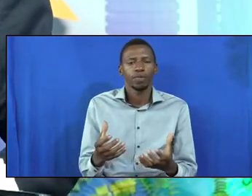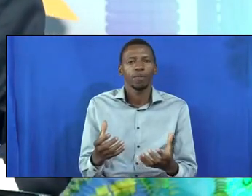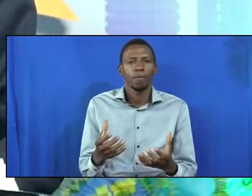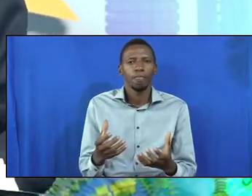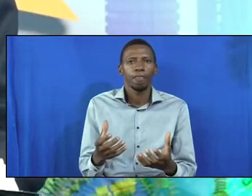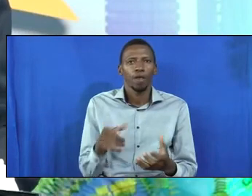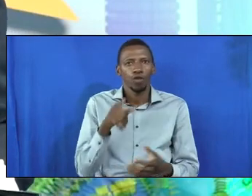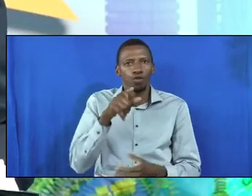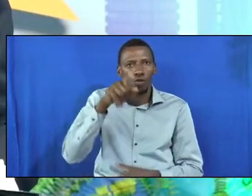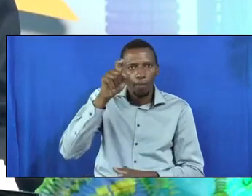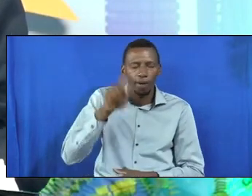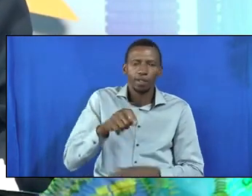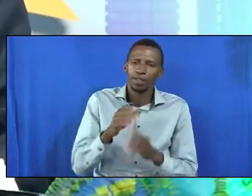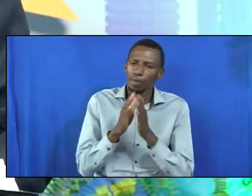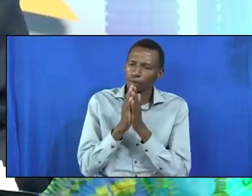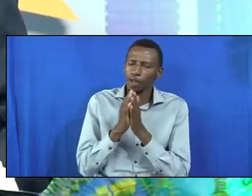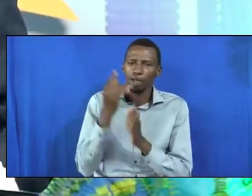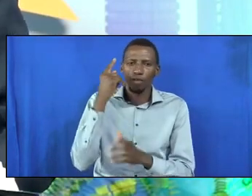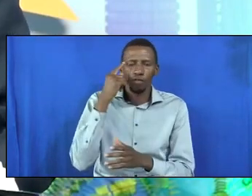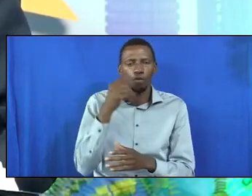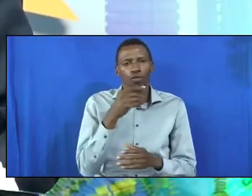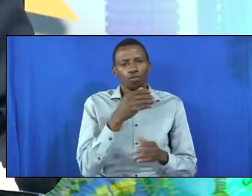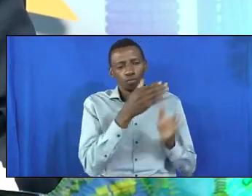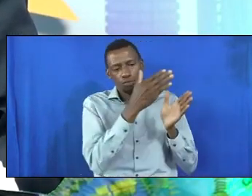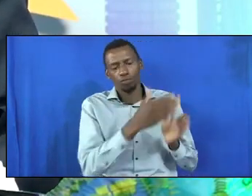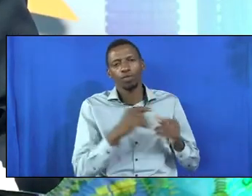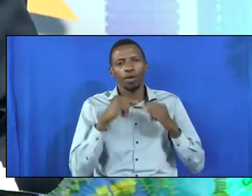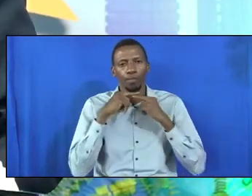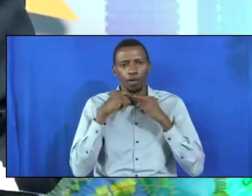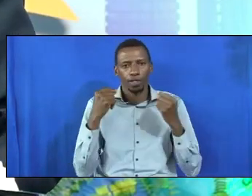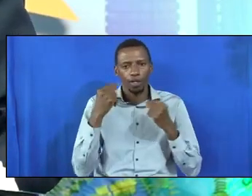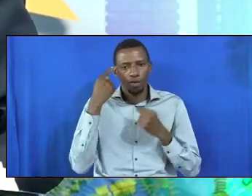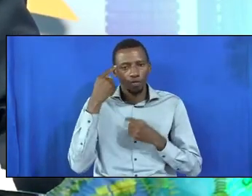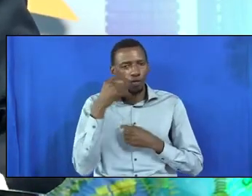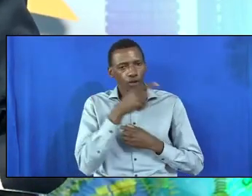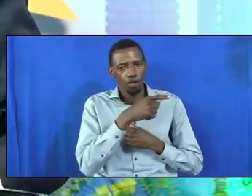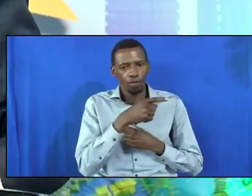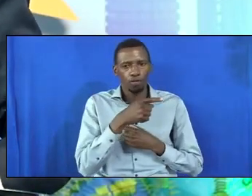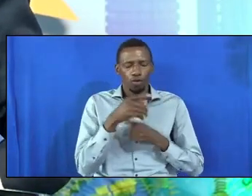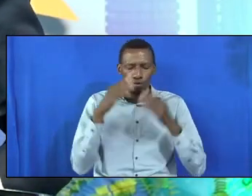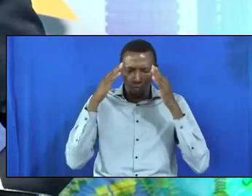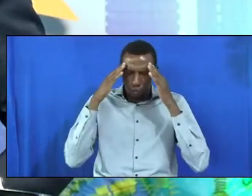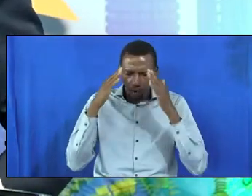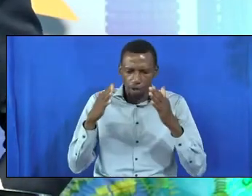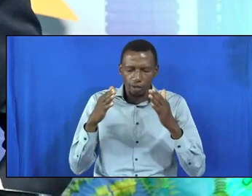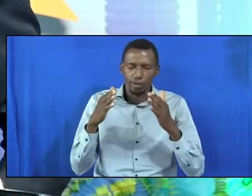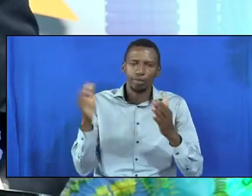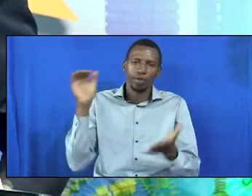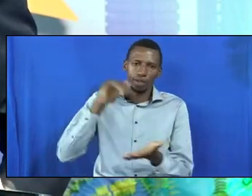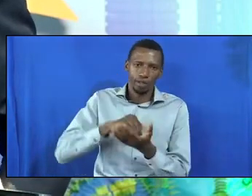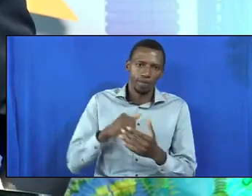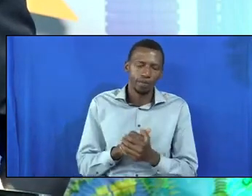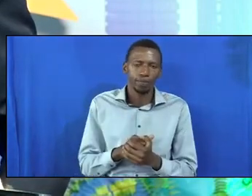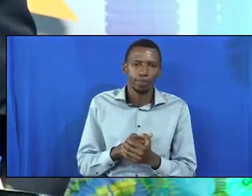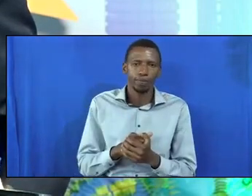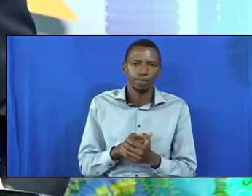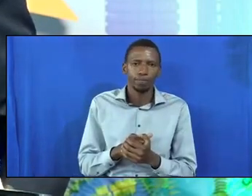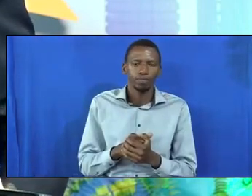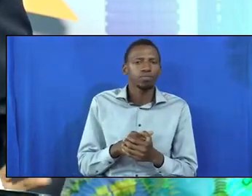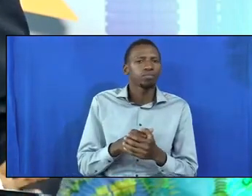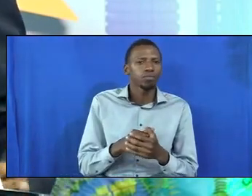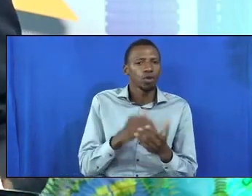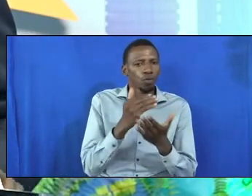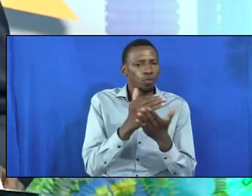overwhelmed, you need to really pray for me so that I can be able to be composed again. So what is lined up for